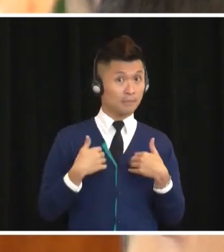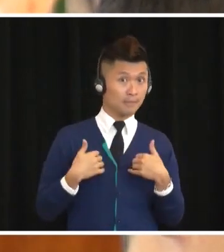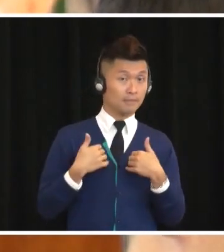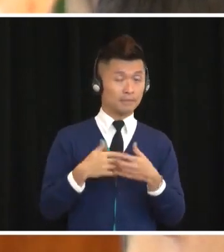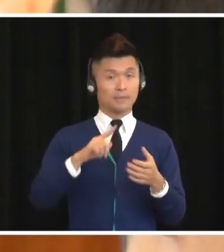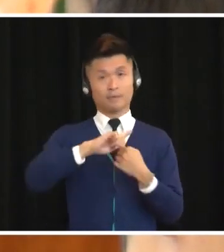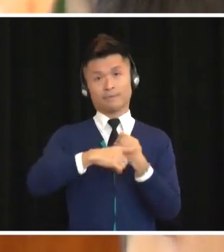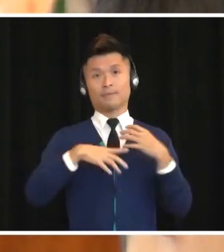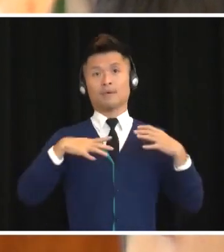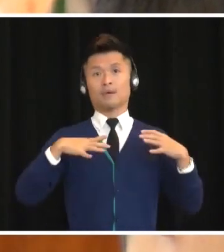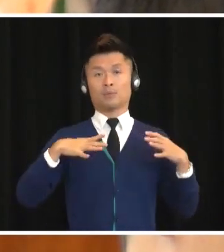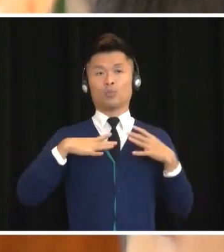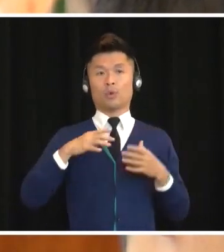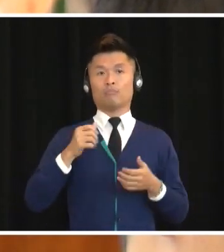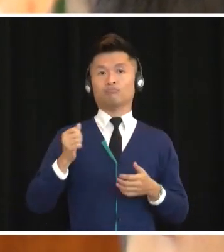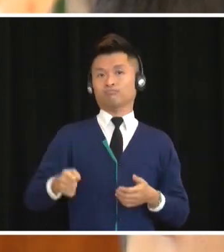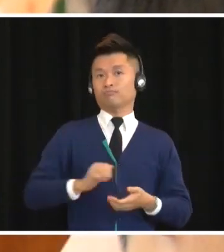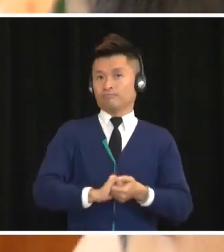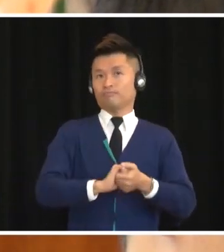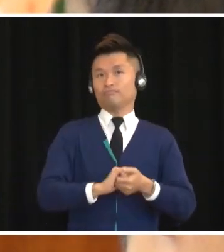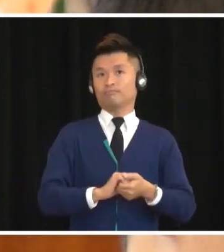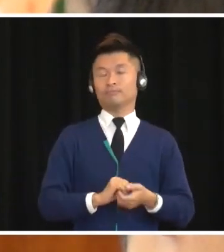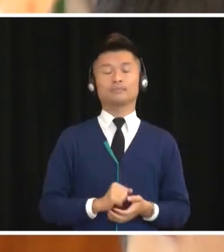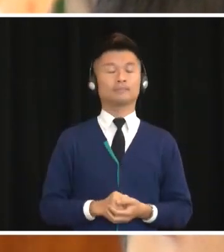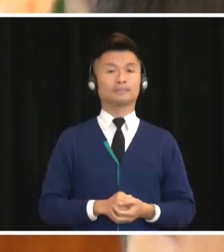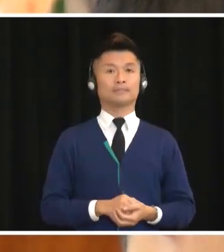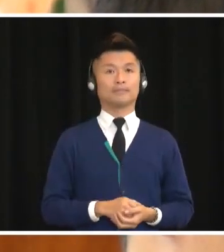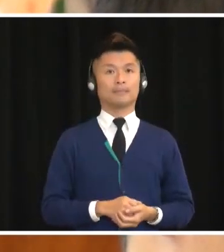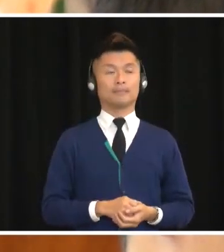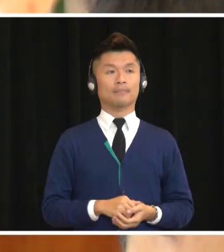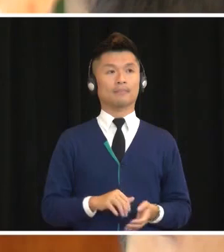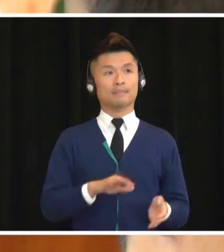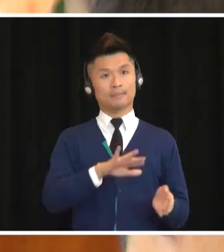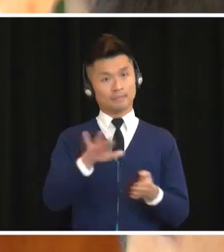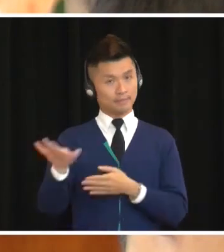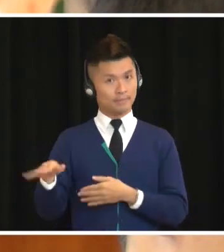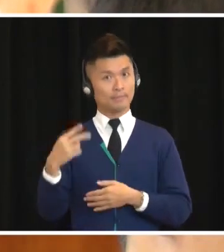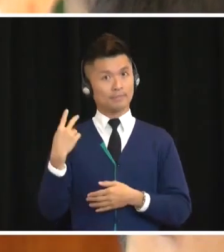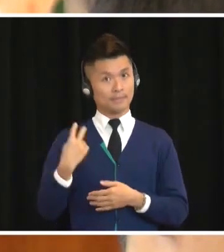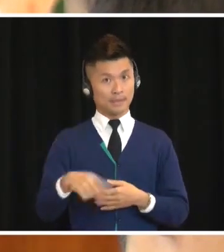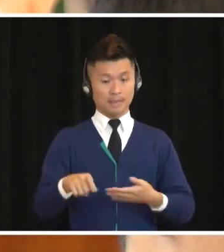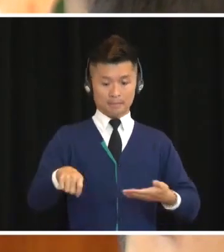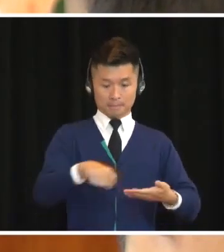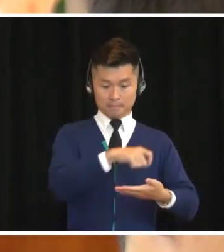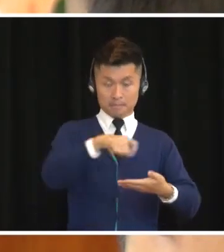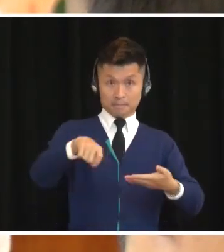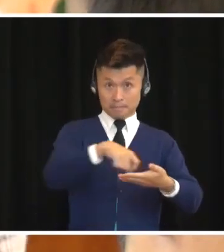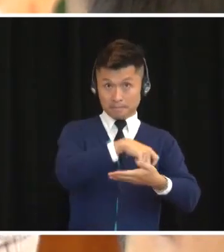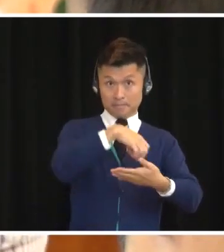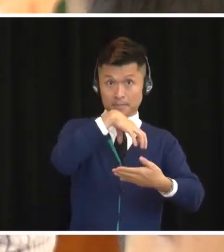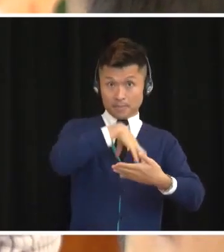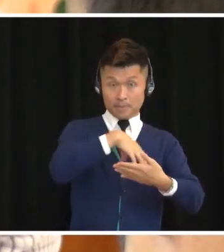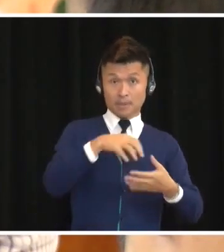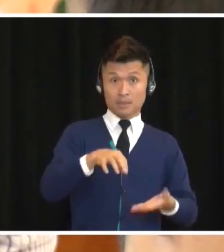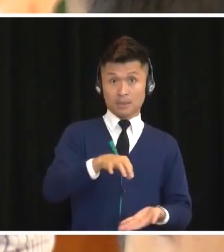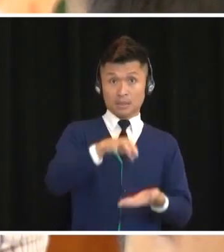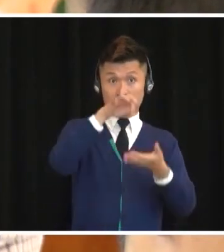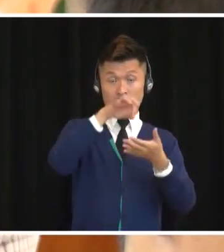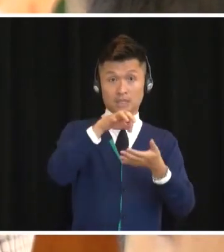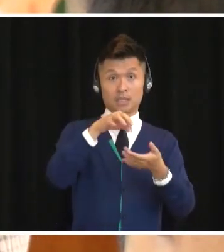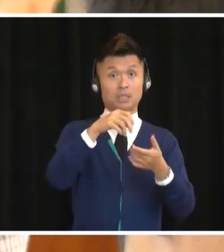And the judge will decide whether or not to conduct a diversion of this case.